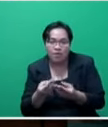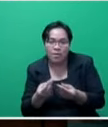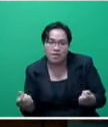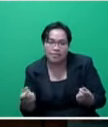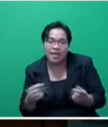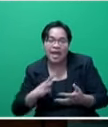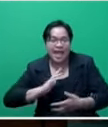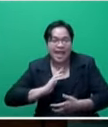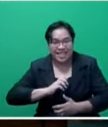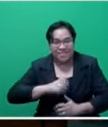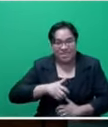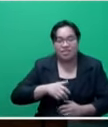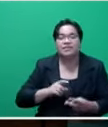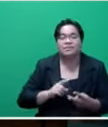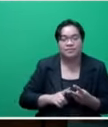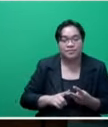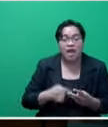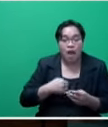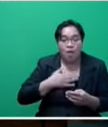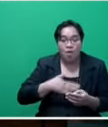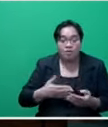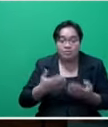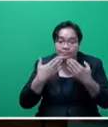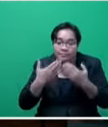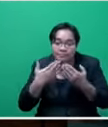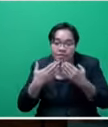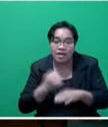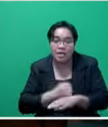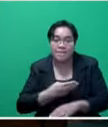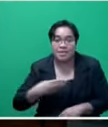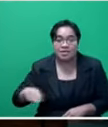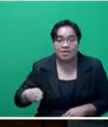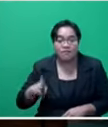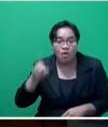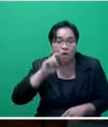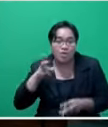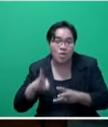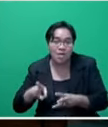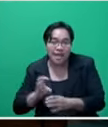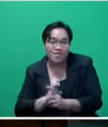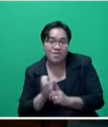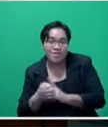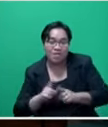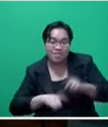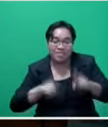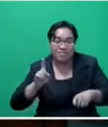adaptation. Mr. Speaker, sir, I would like to acknowledge the Minister for Waterways and Environment for the various